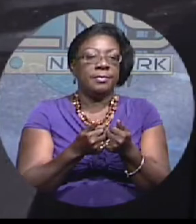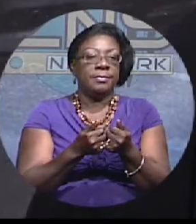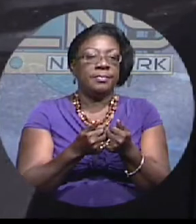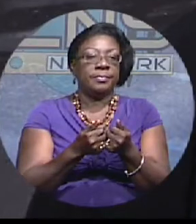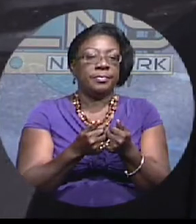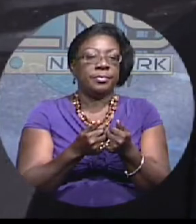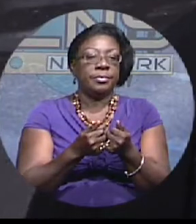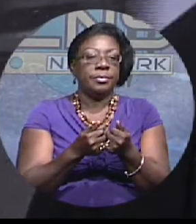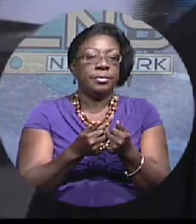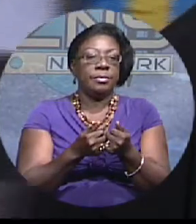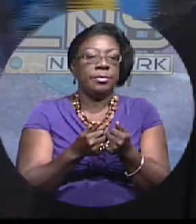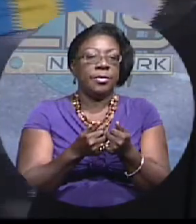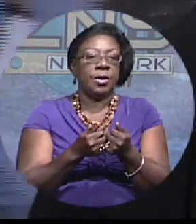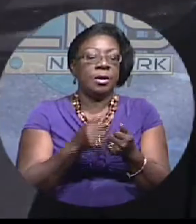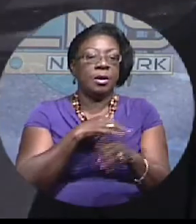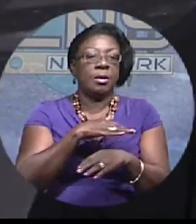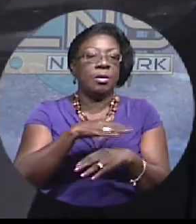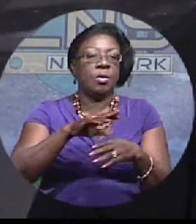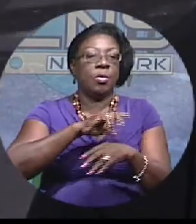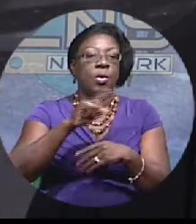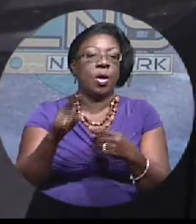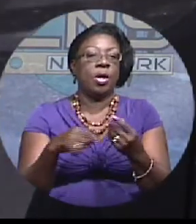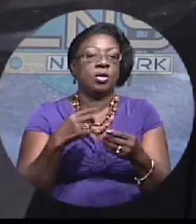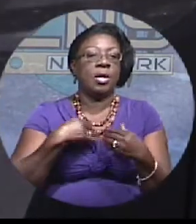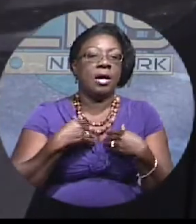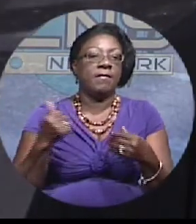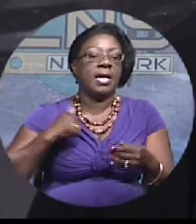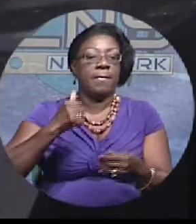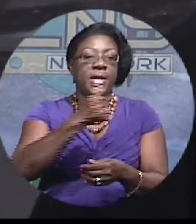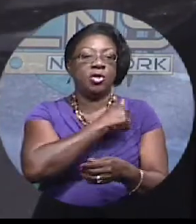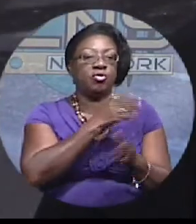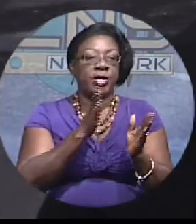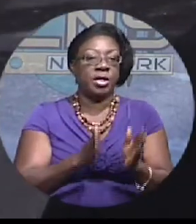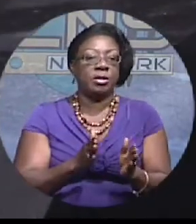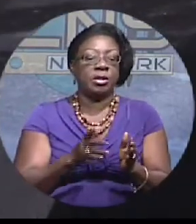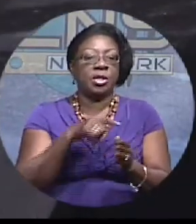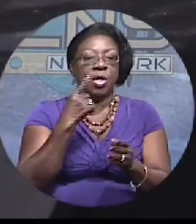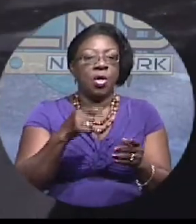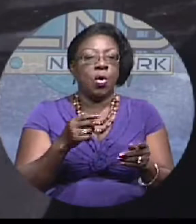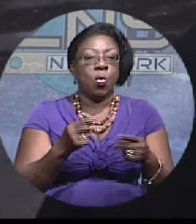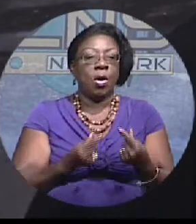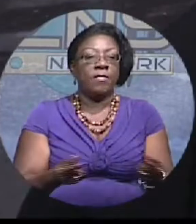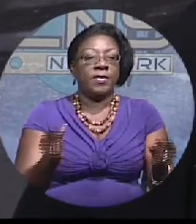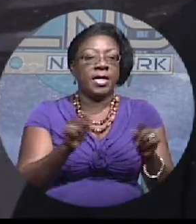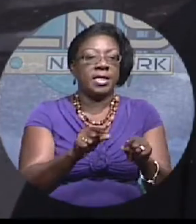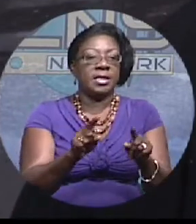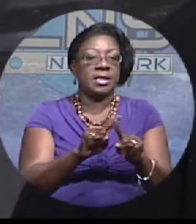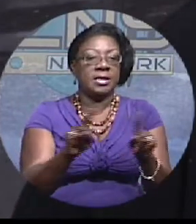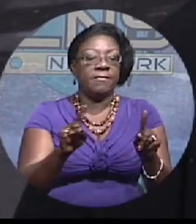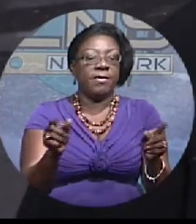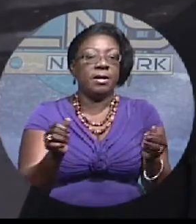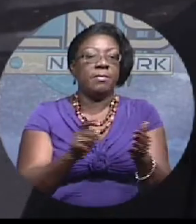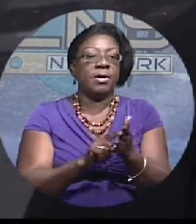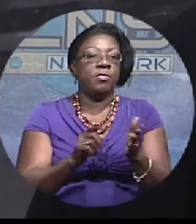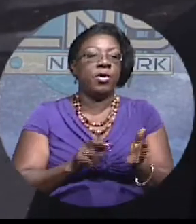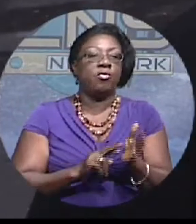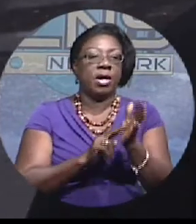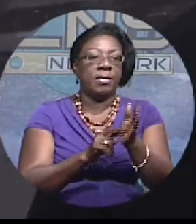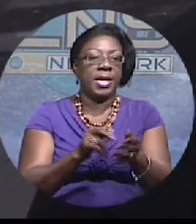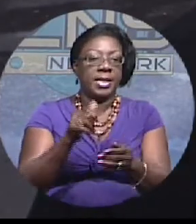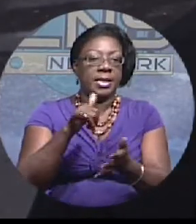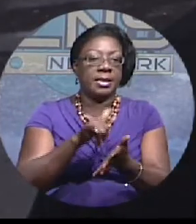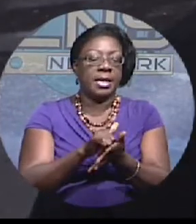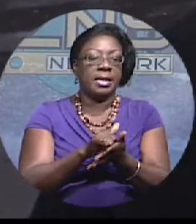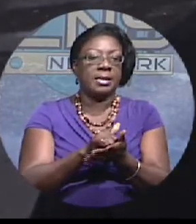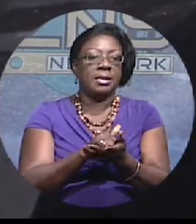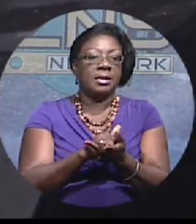championships. We also have an administrator. The administrator's qualification is a bit different. We've recommended for